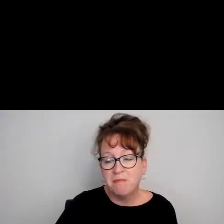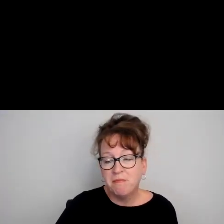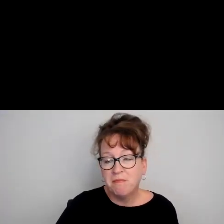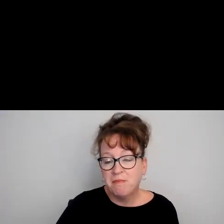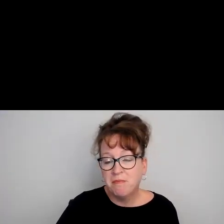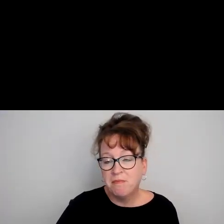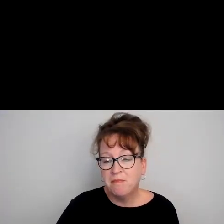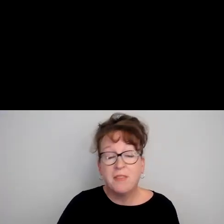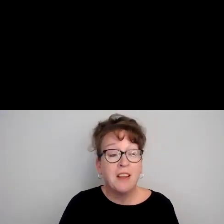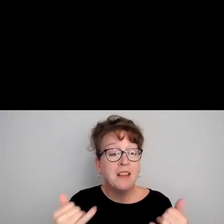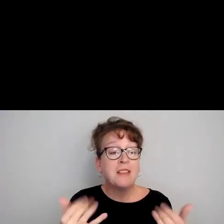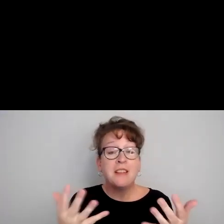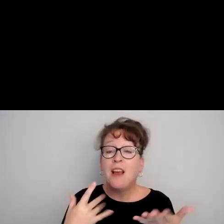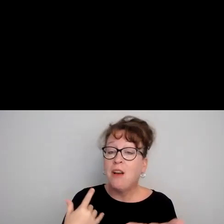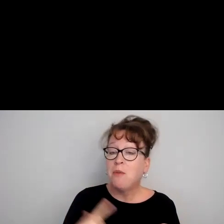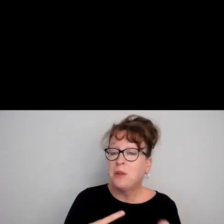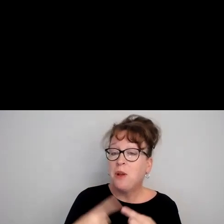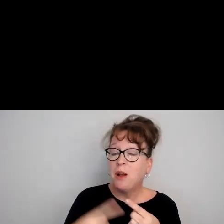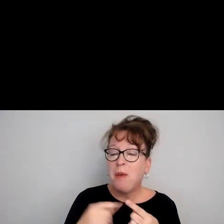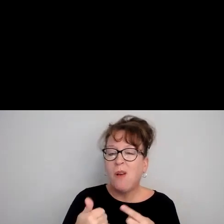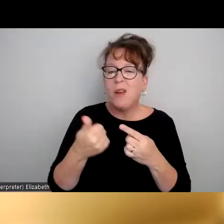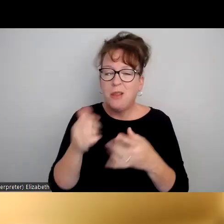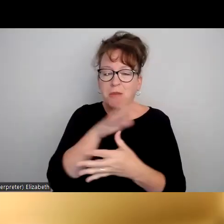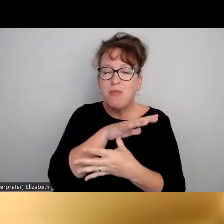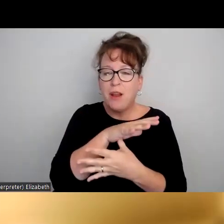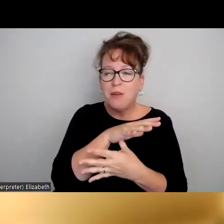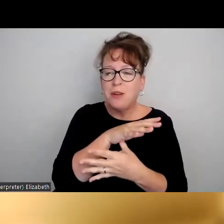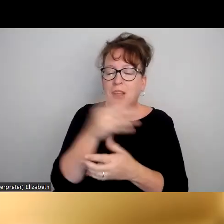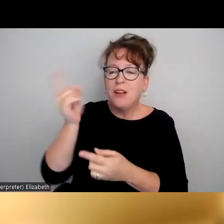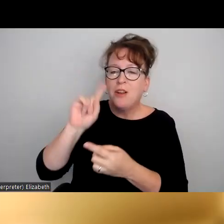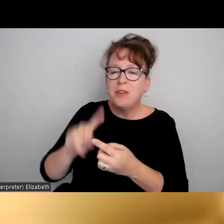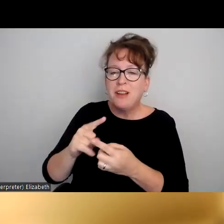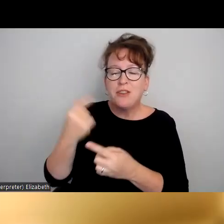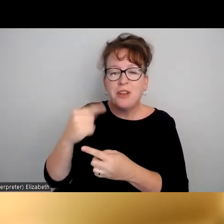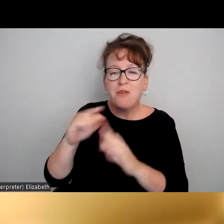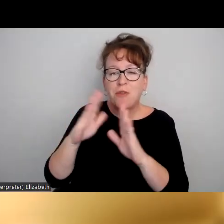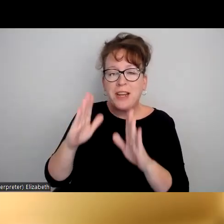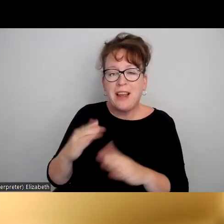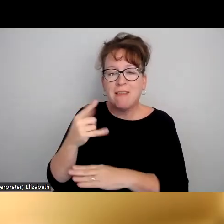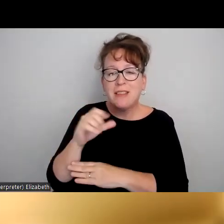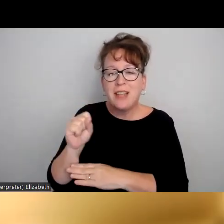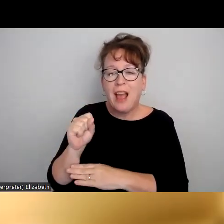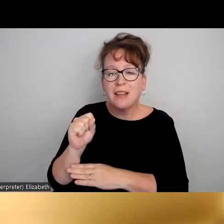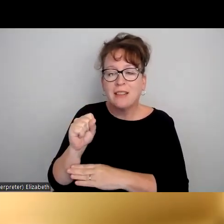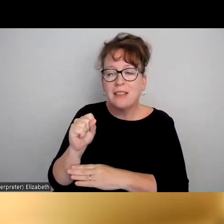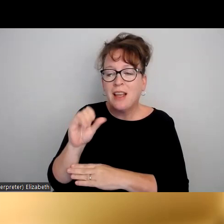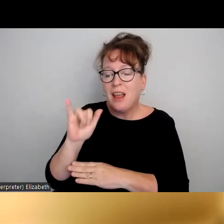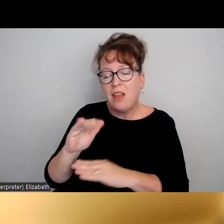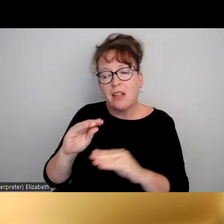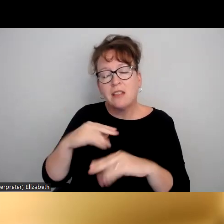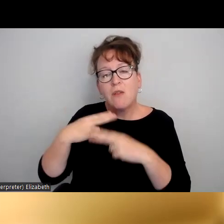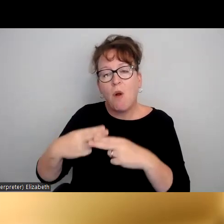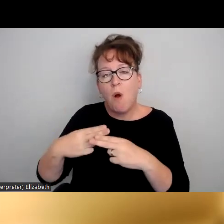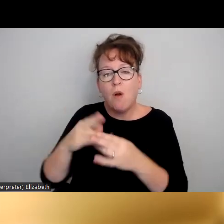So I want to talk about another priority was reduction of greenhouse gas emissions, which more broadly is clean energy. And